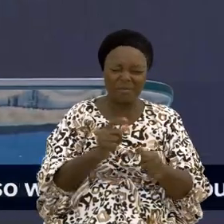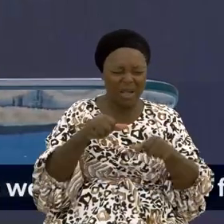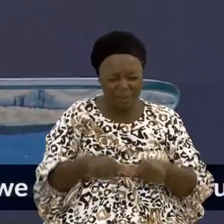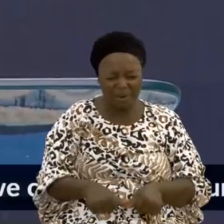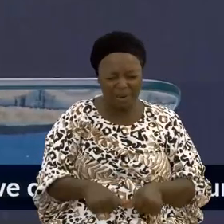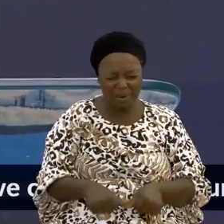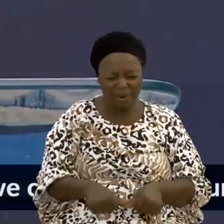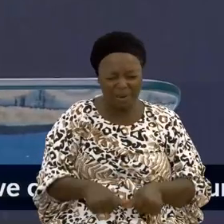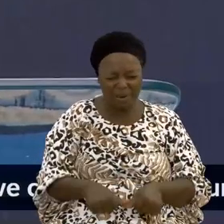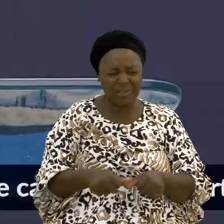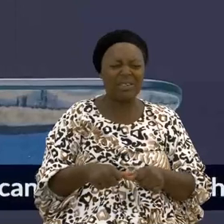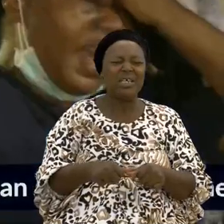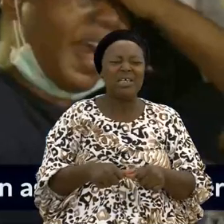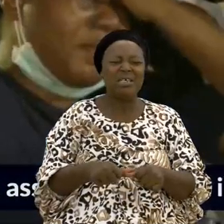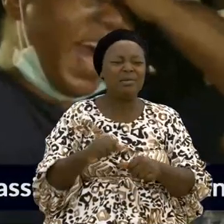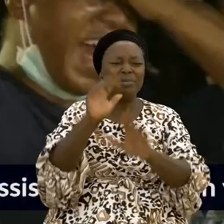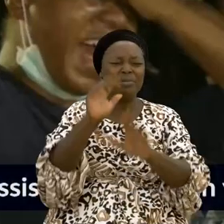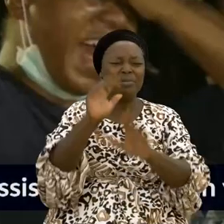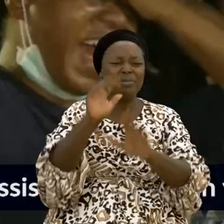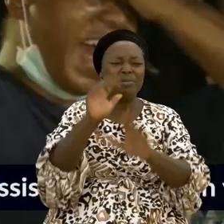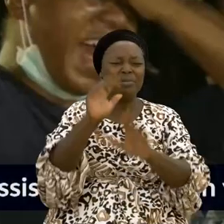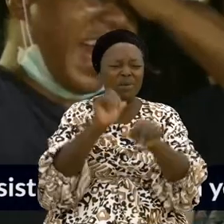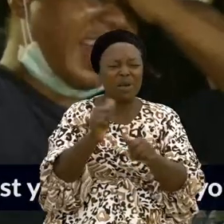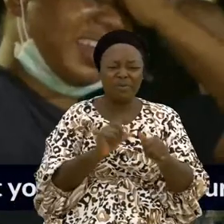Abounding miracle everywhere.